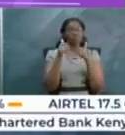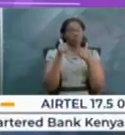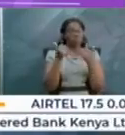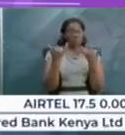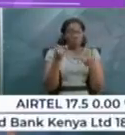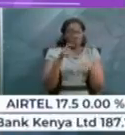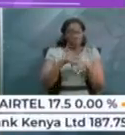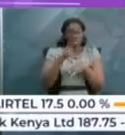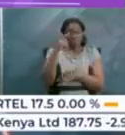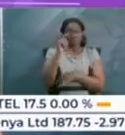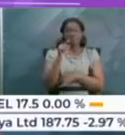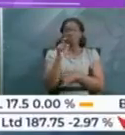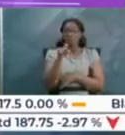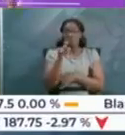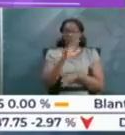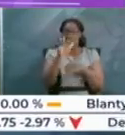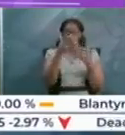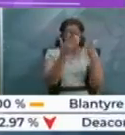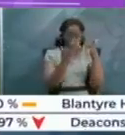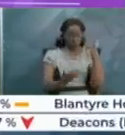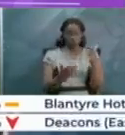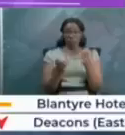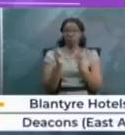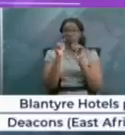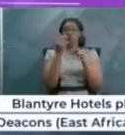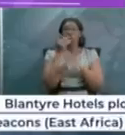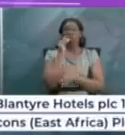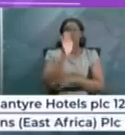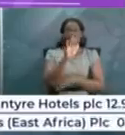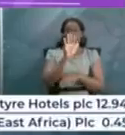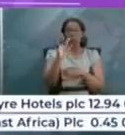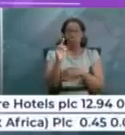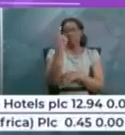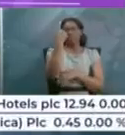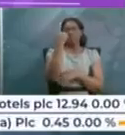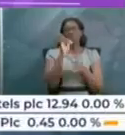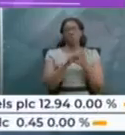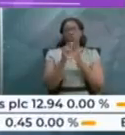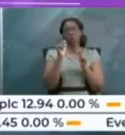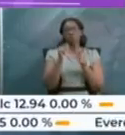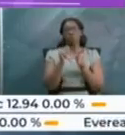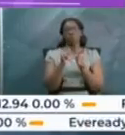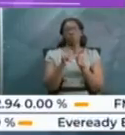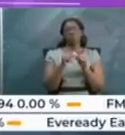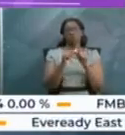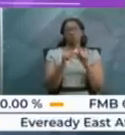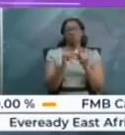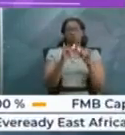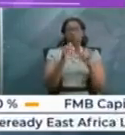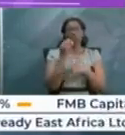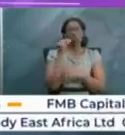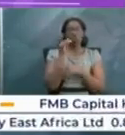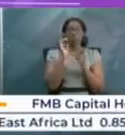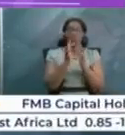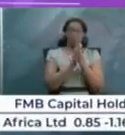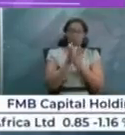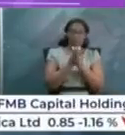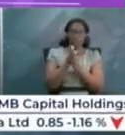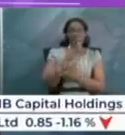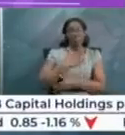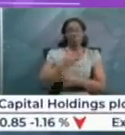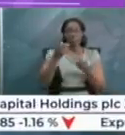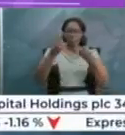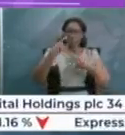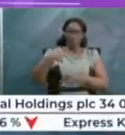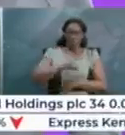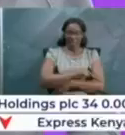particular time. You need all these products to come to your doorstep all at once. Somoduka delivers at your doorstep. So guys, if you're interested in this, please let us